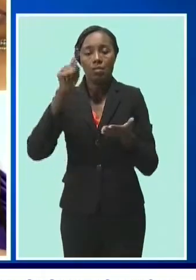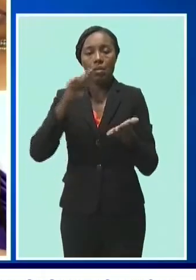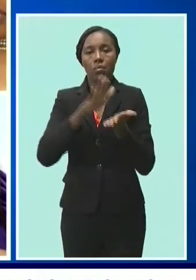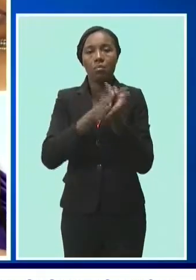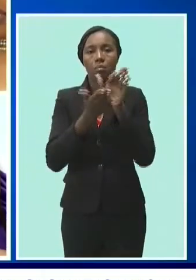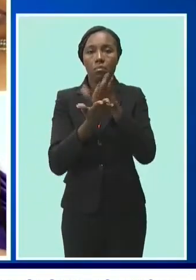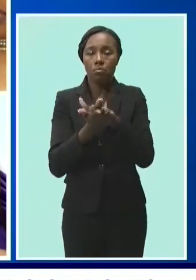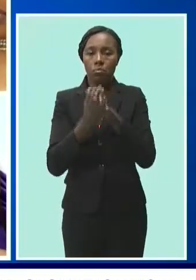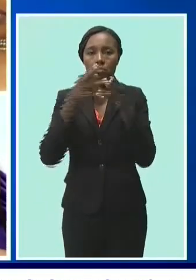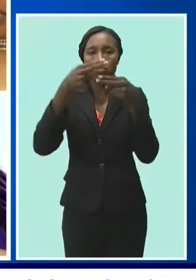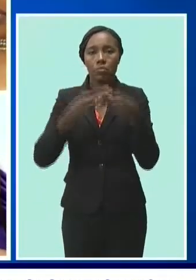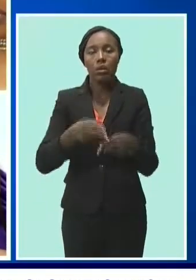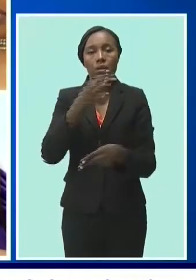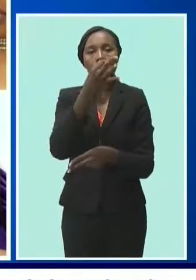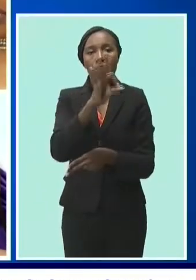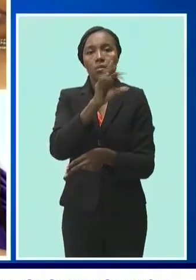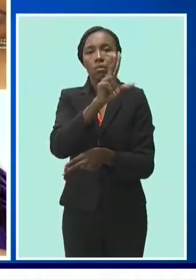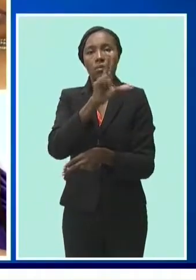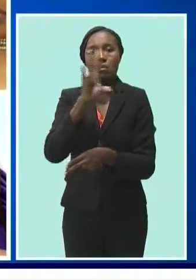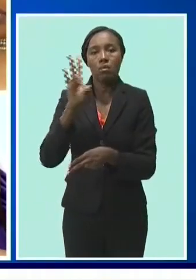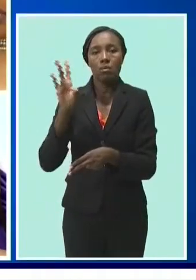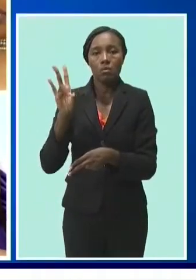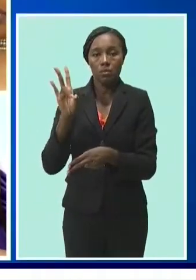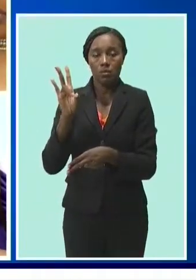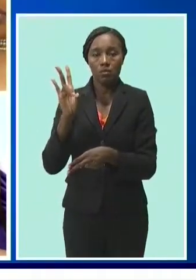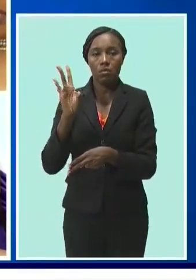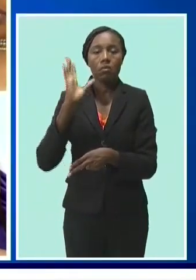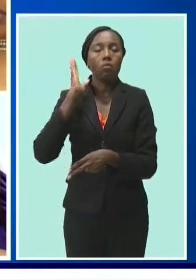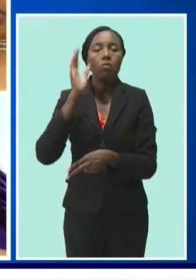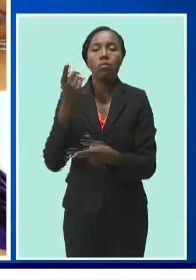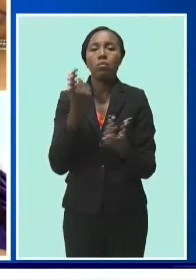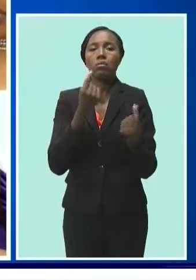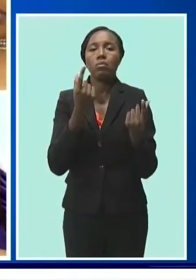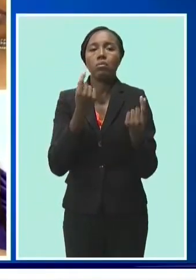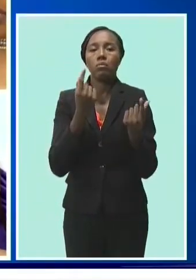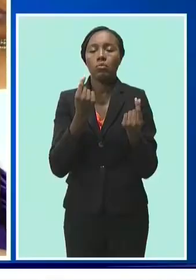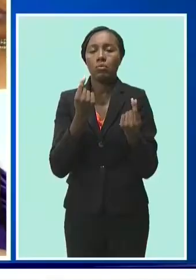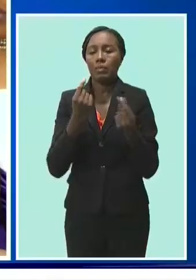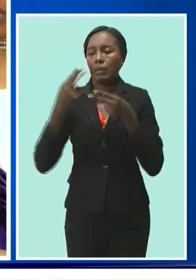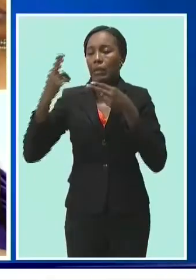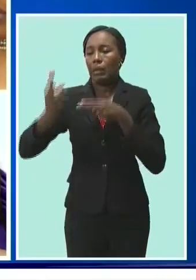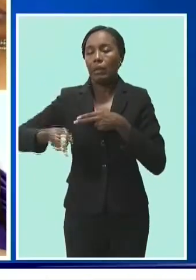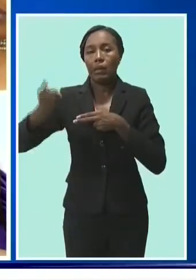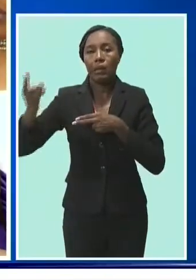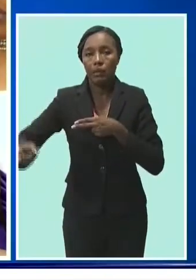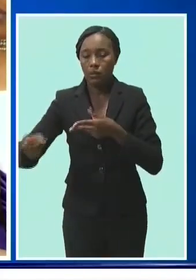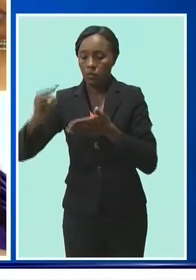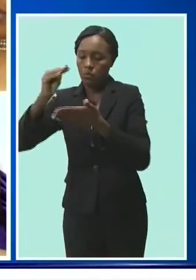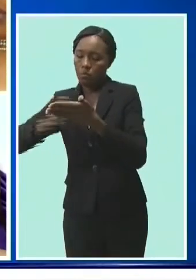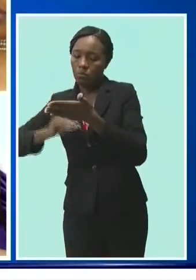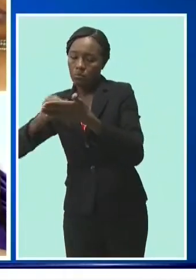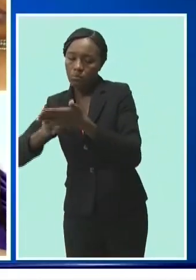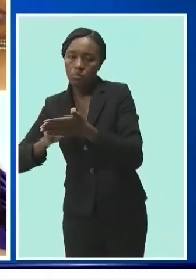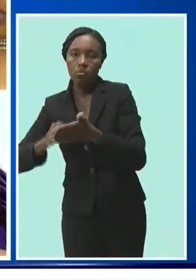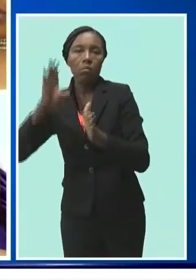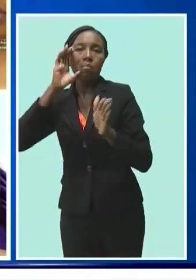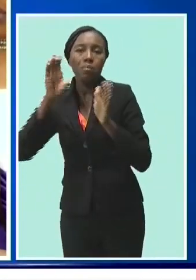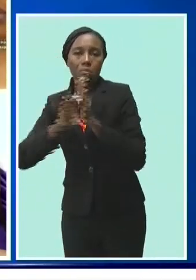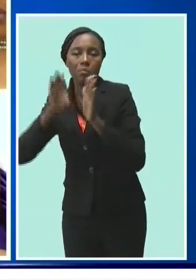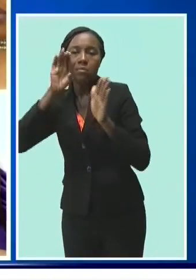called 1937 will draw on actual historical documents,